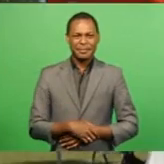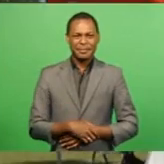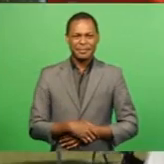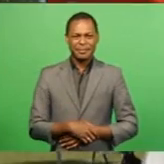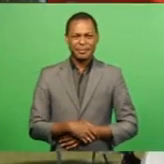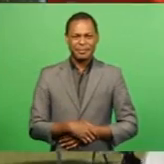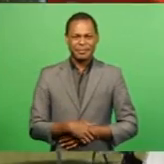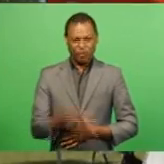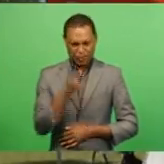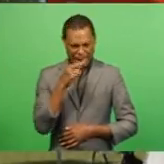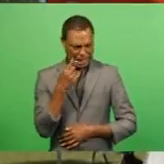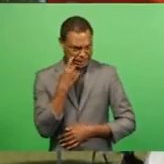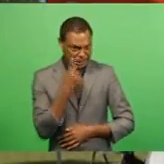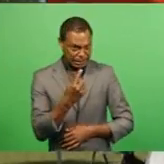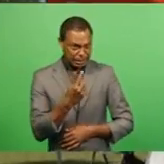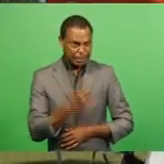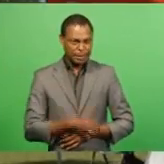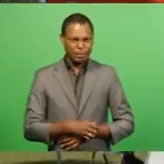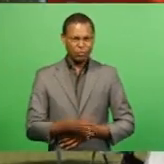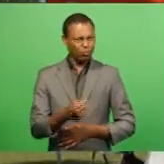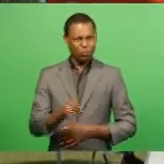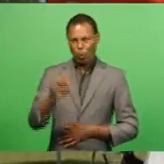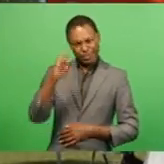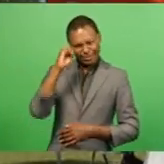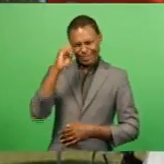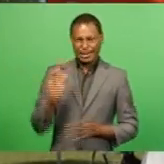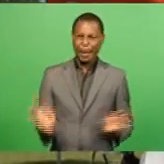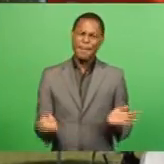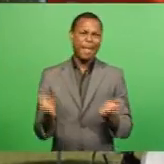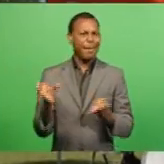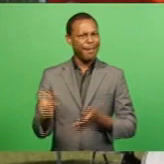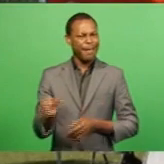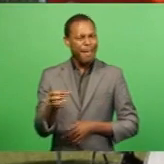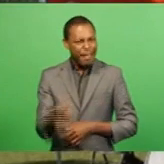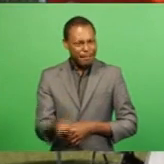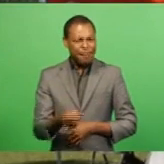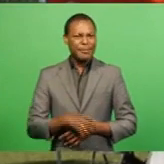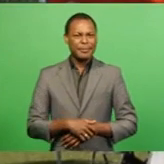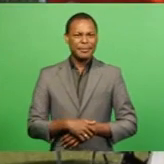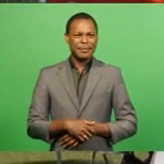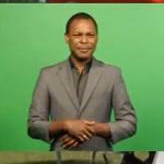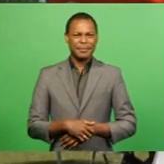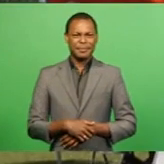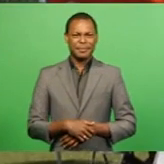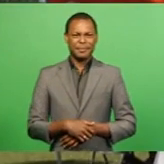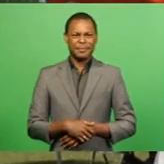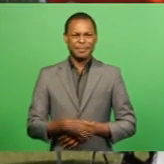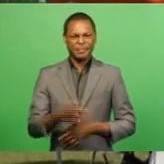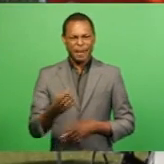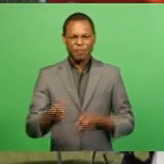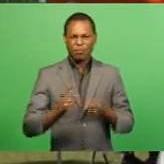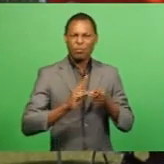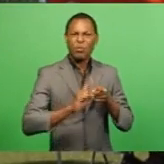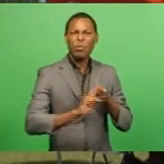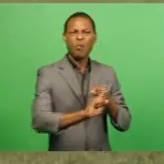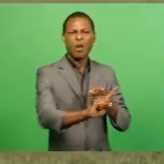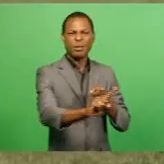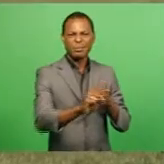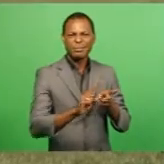see there's no senior players playing with us in this tournament. Pio Tuwai family